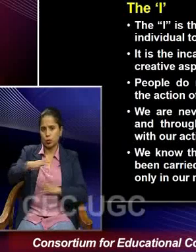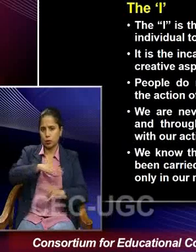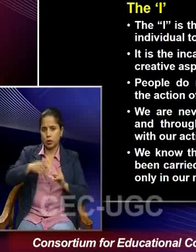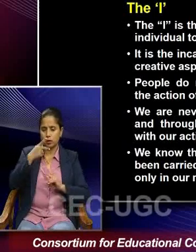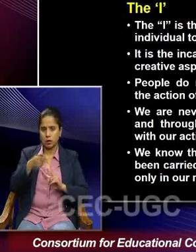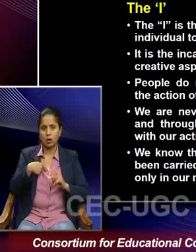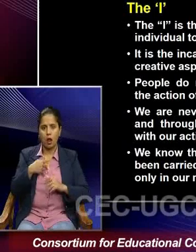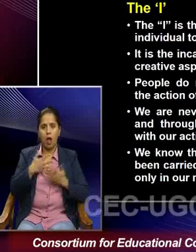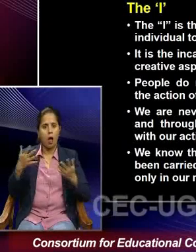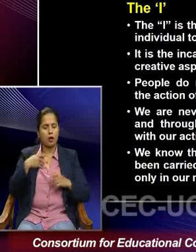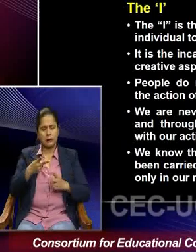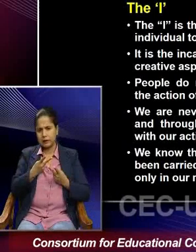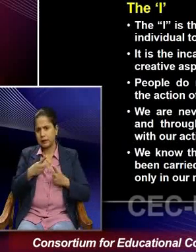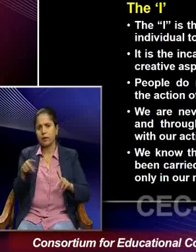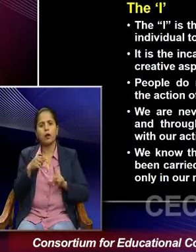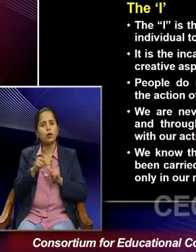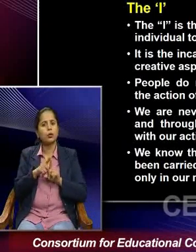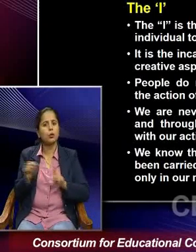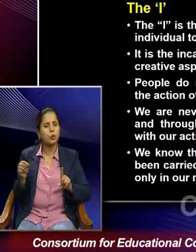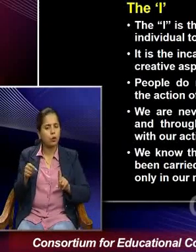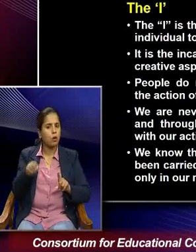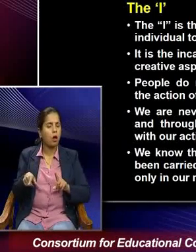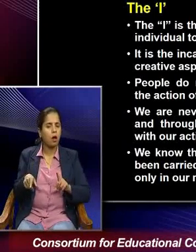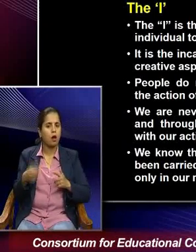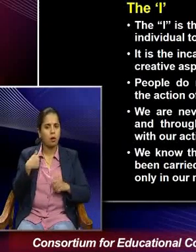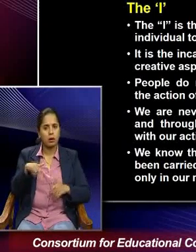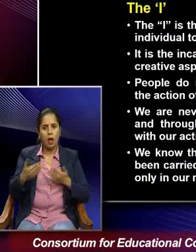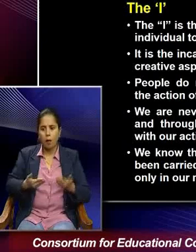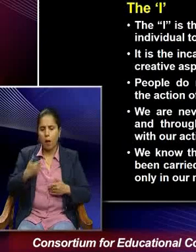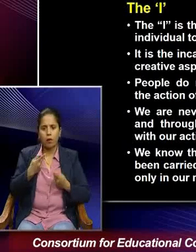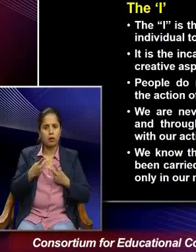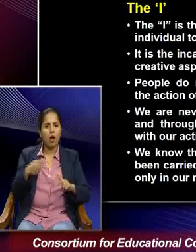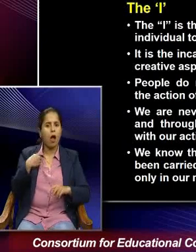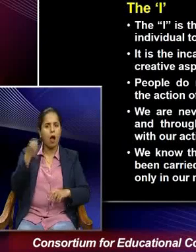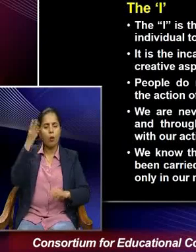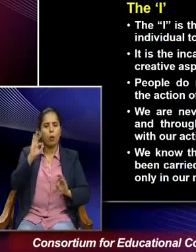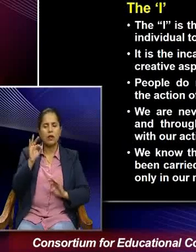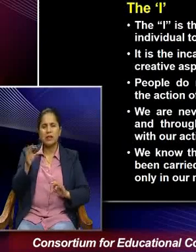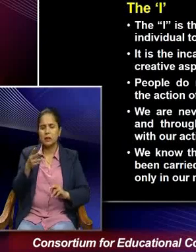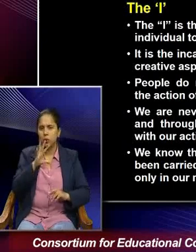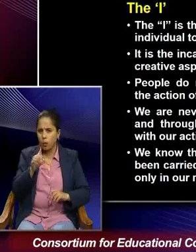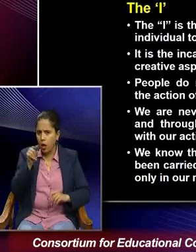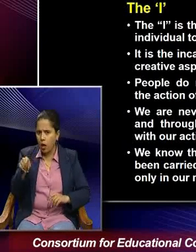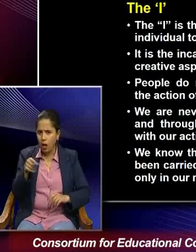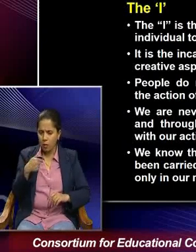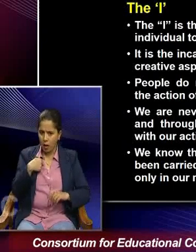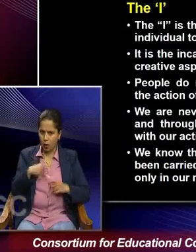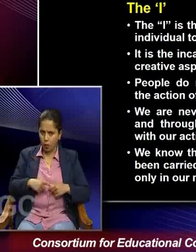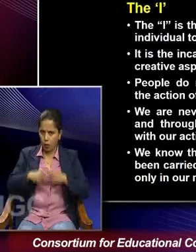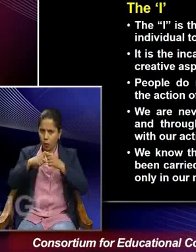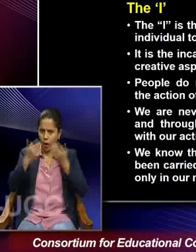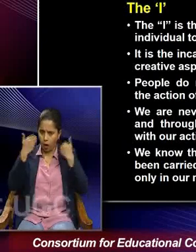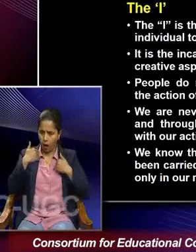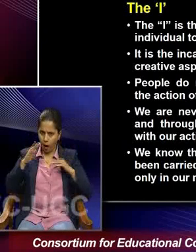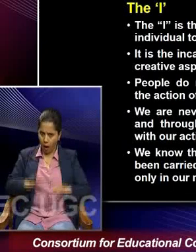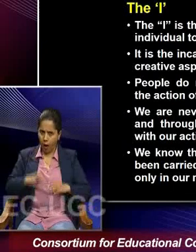the part which is understood or realized once the act has been done. Mead was focusing